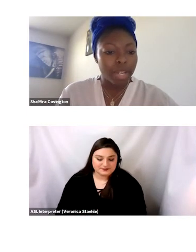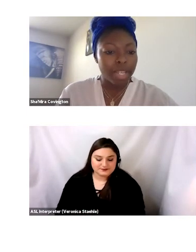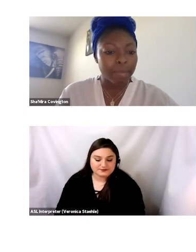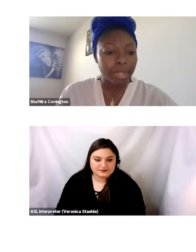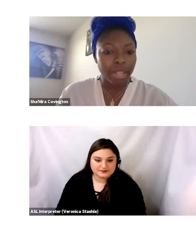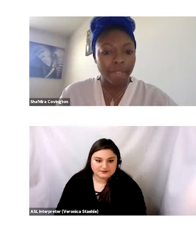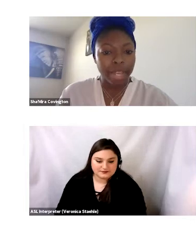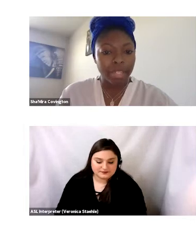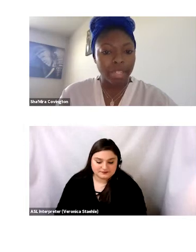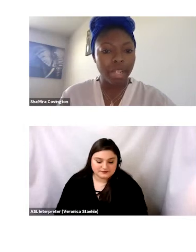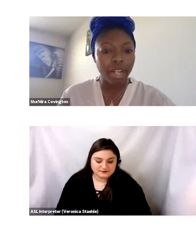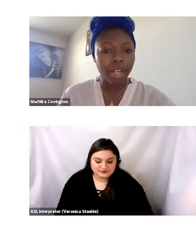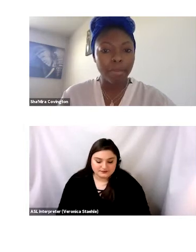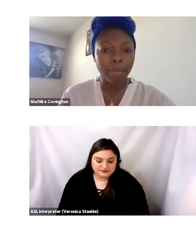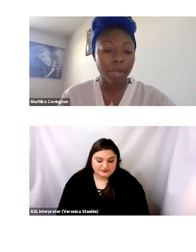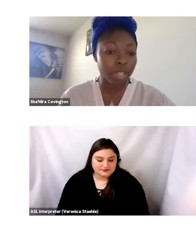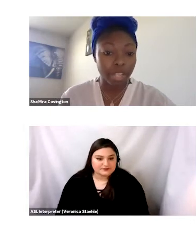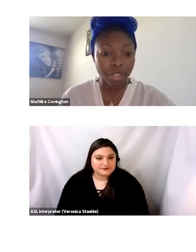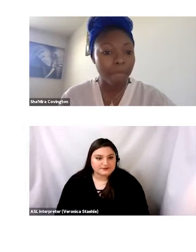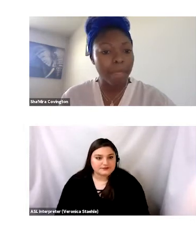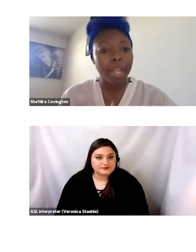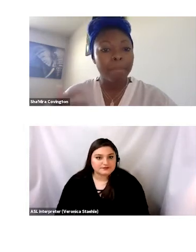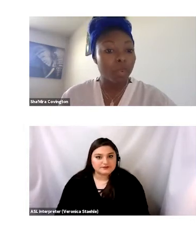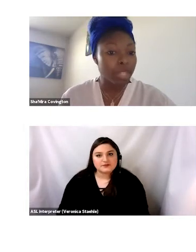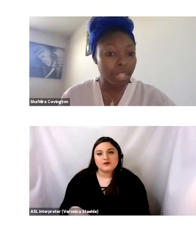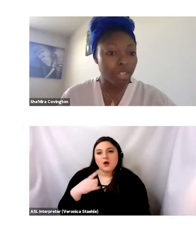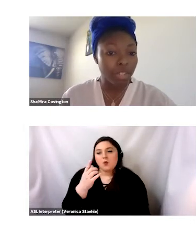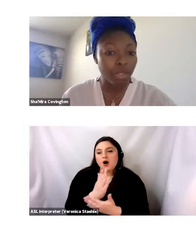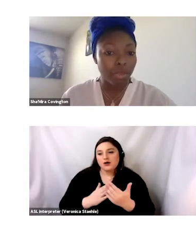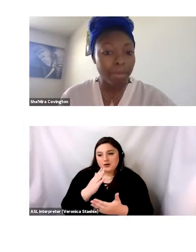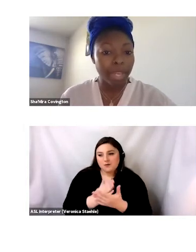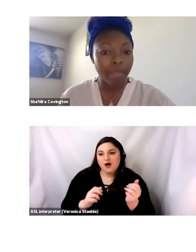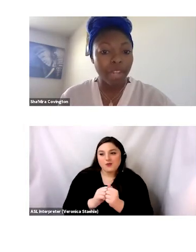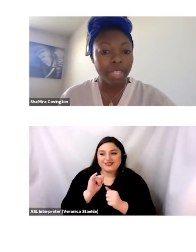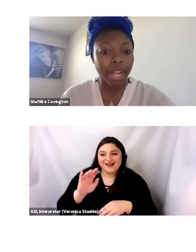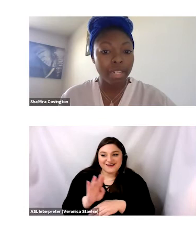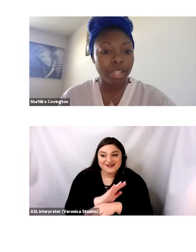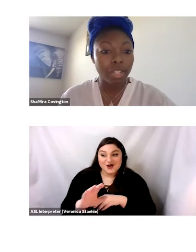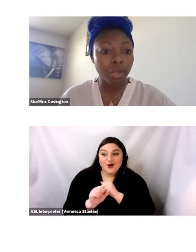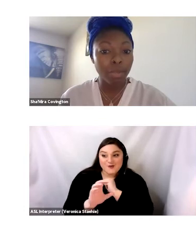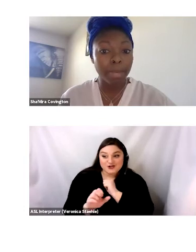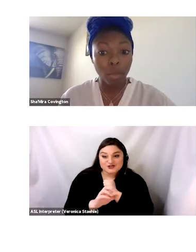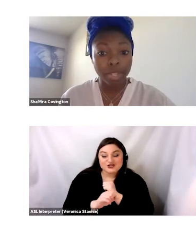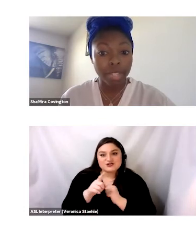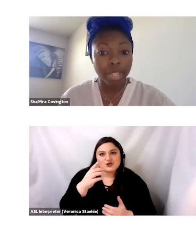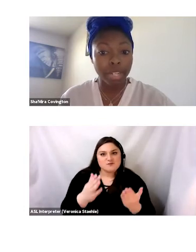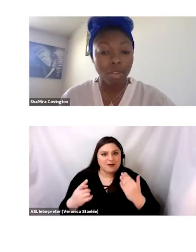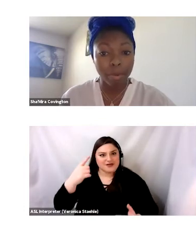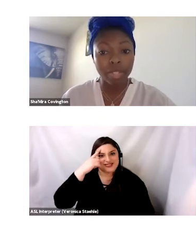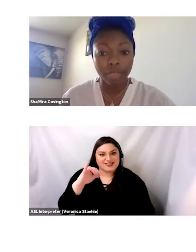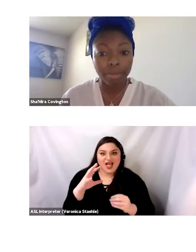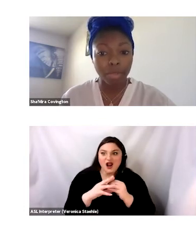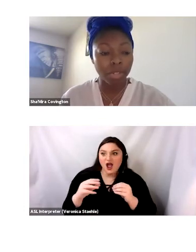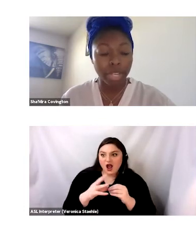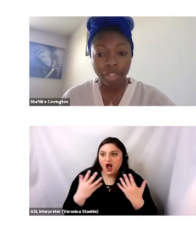And one aspect of that commercialization, before this lecture, you may have thought that cotton is so ubiquitous that it's